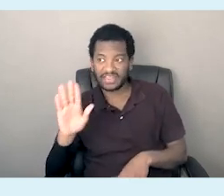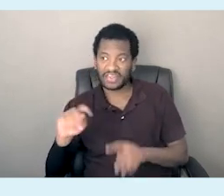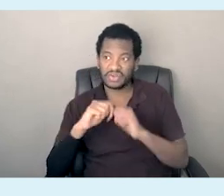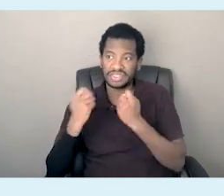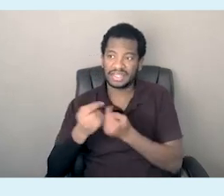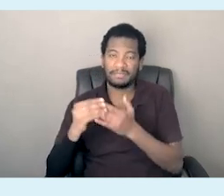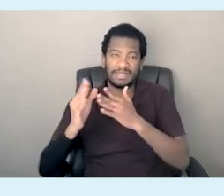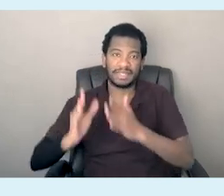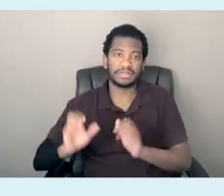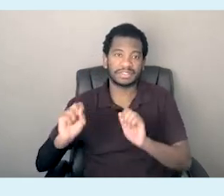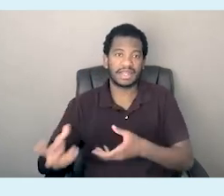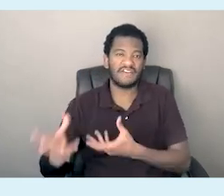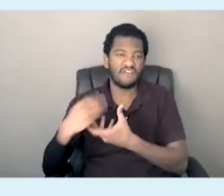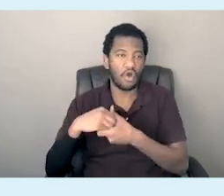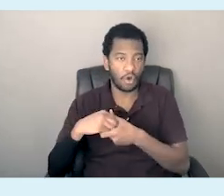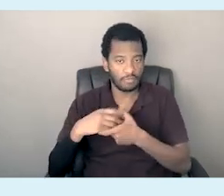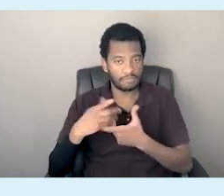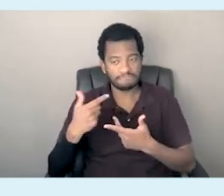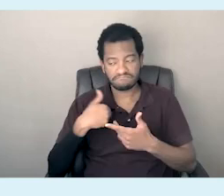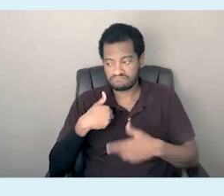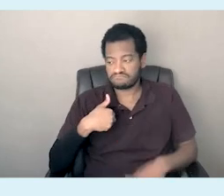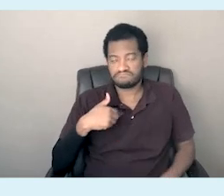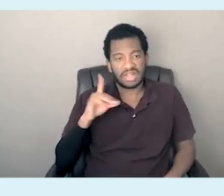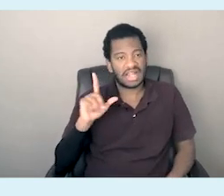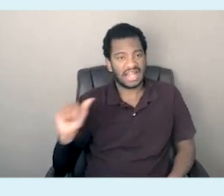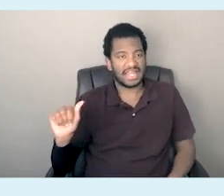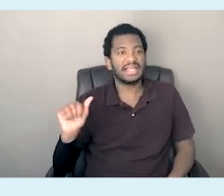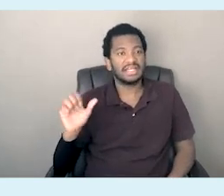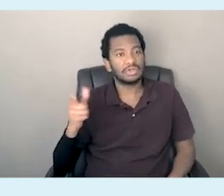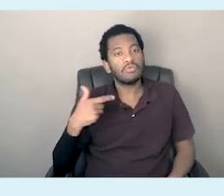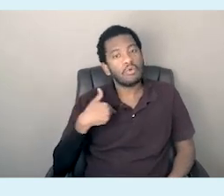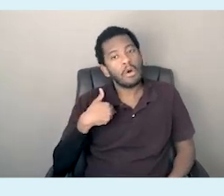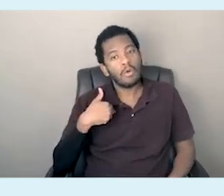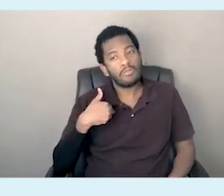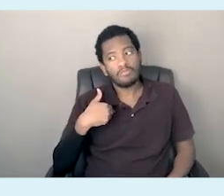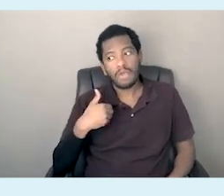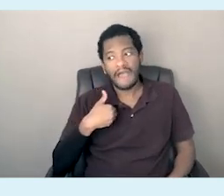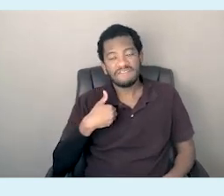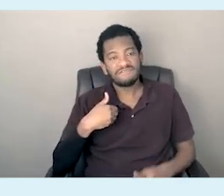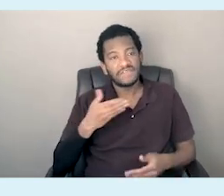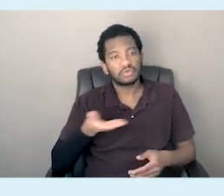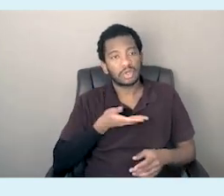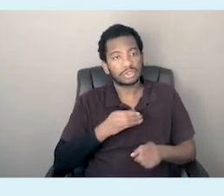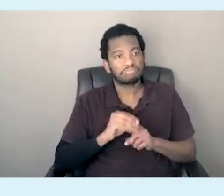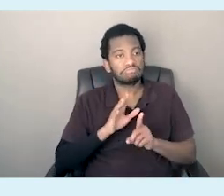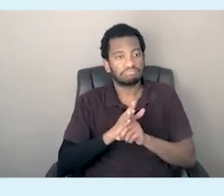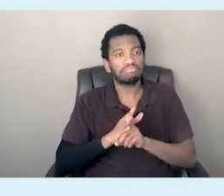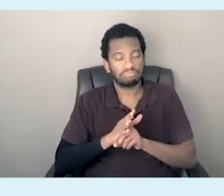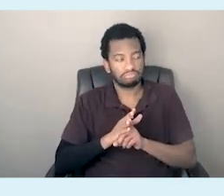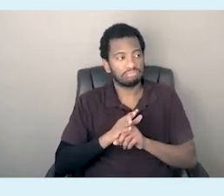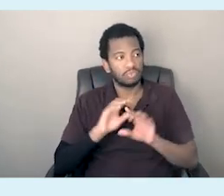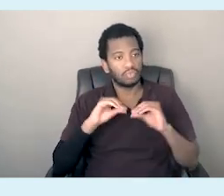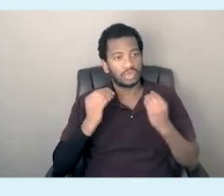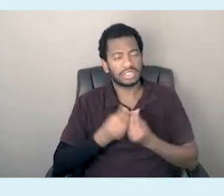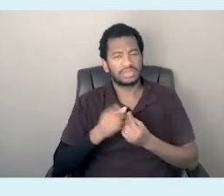actually get involved, because I'm in Los Angeles. So I had an introduction to the organization at a community